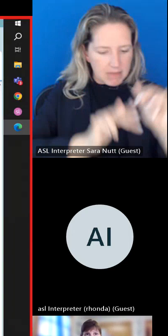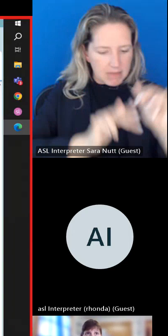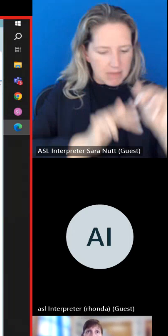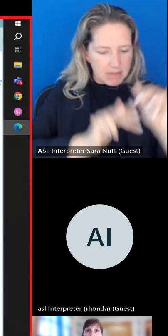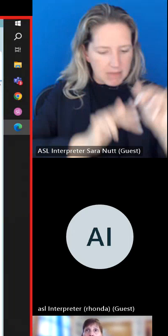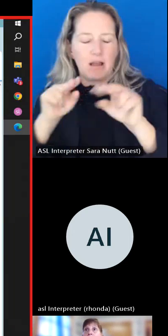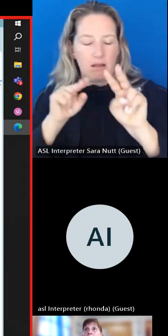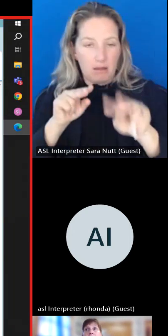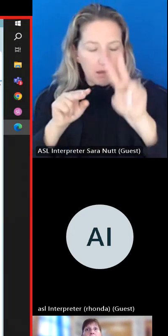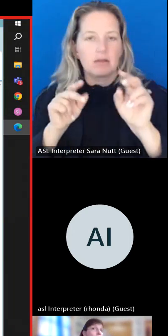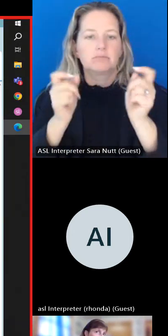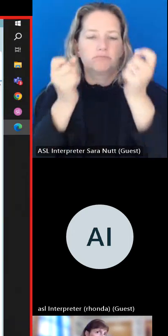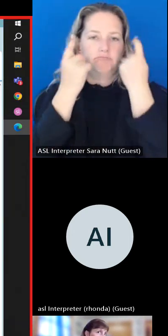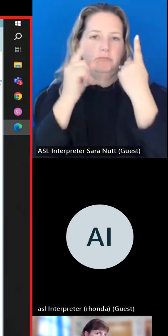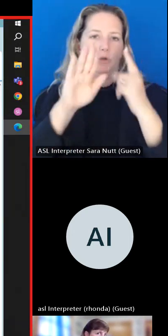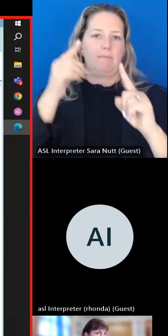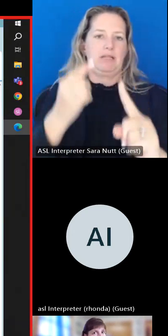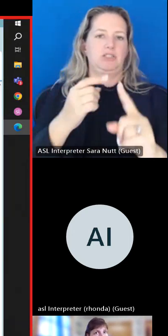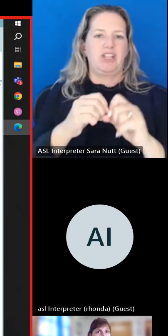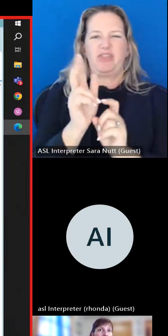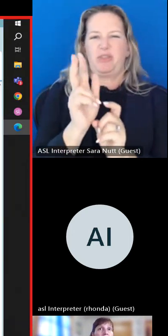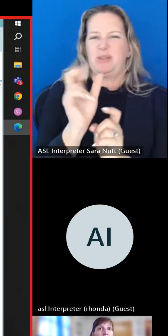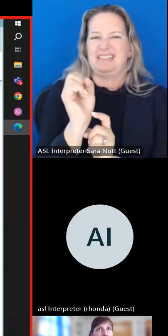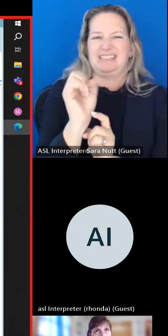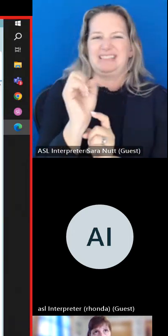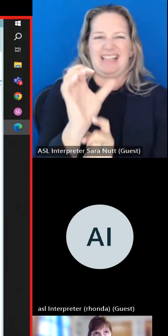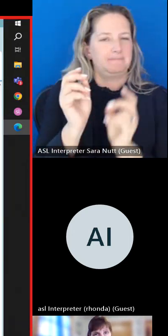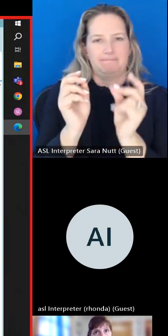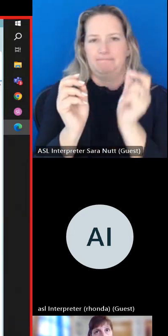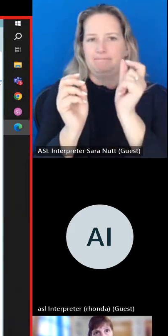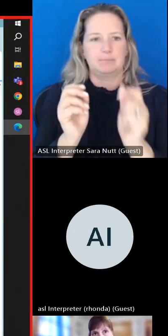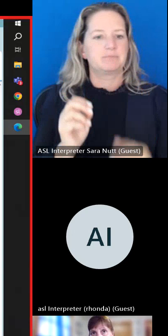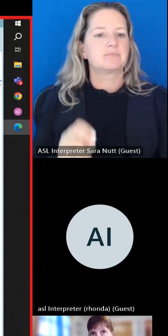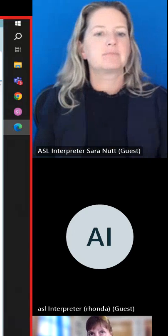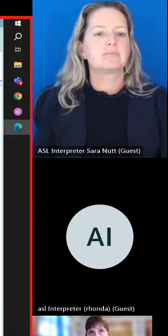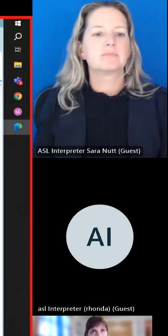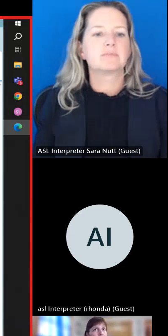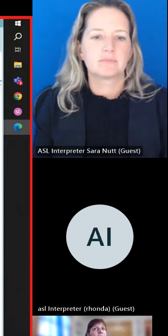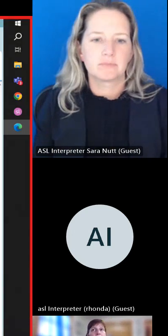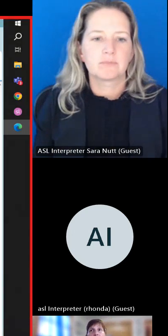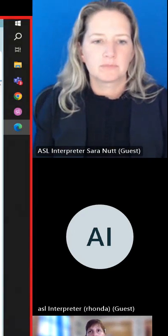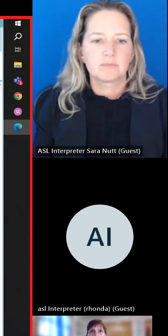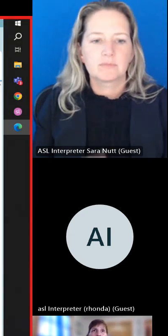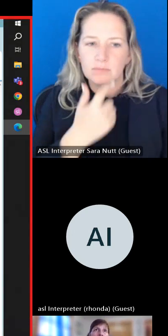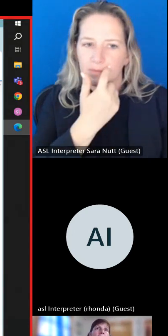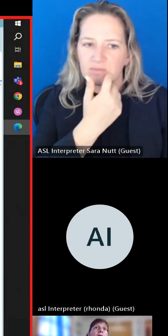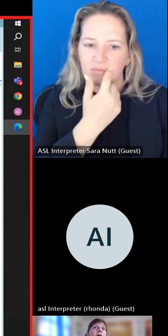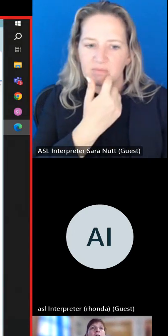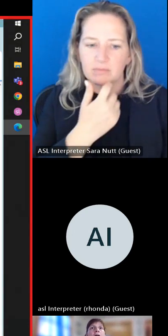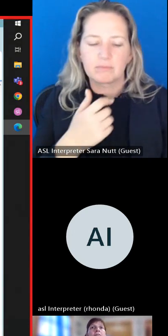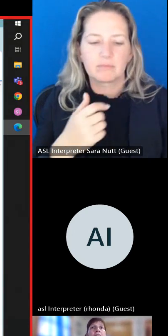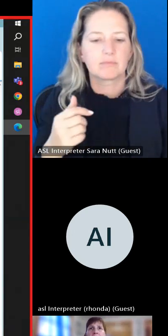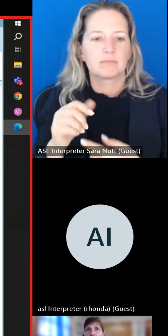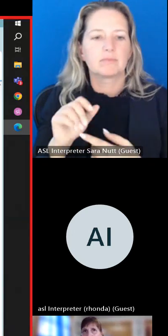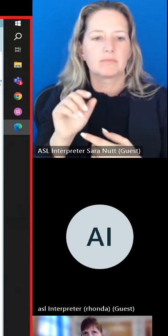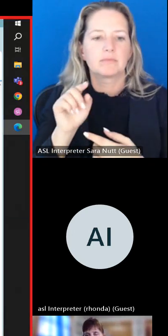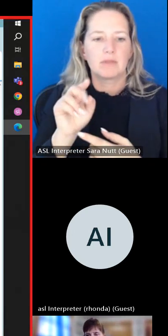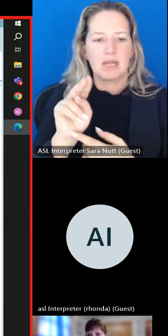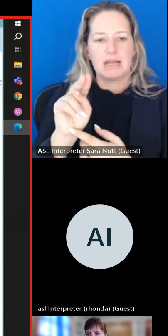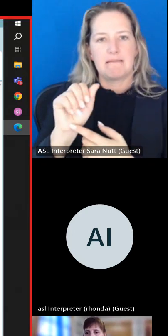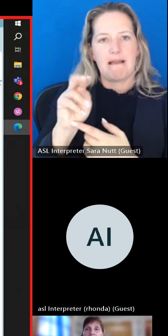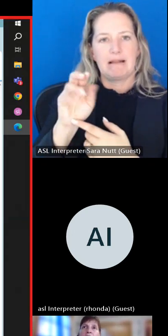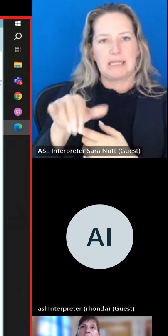seconds. So these are some tips that she offers that you can do that. The first